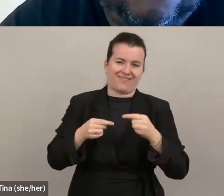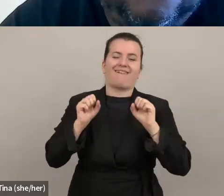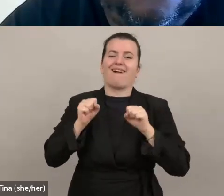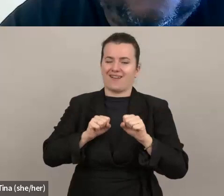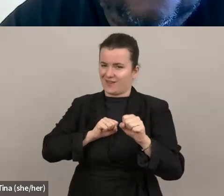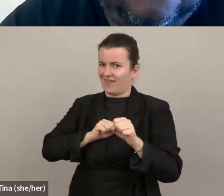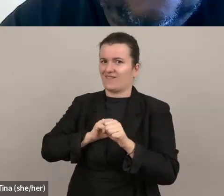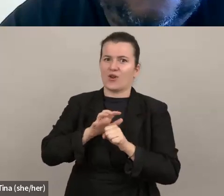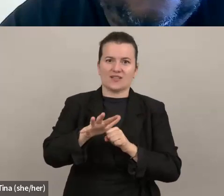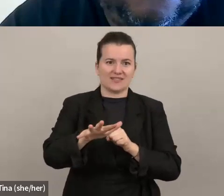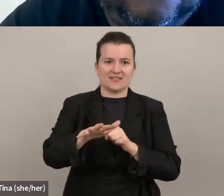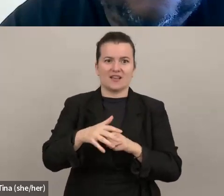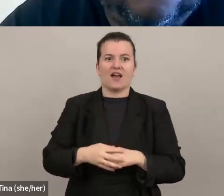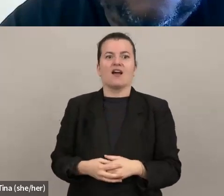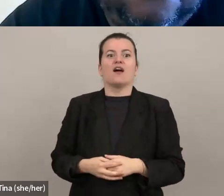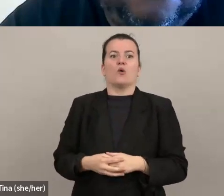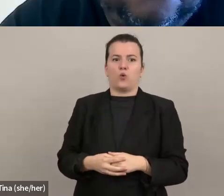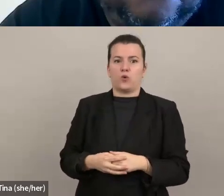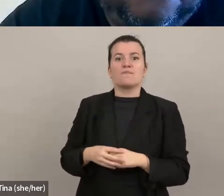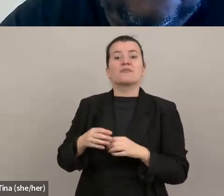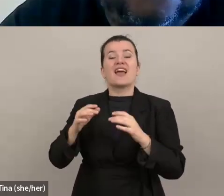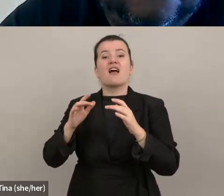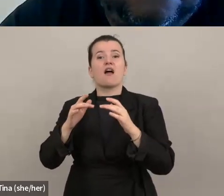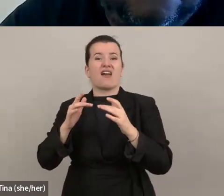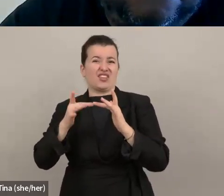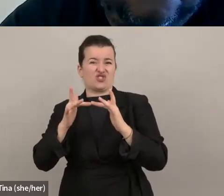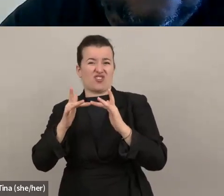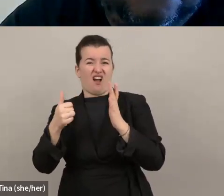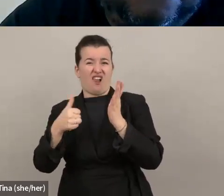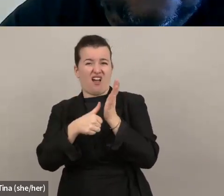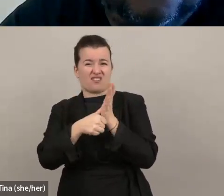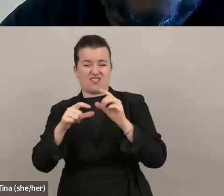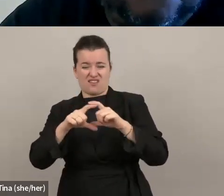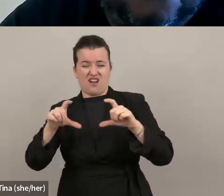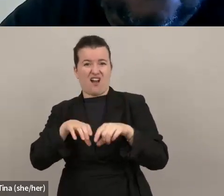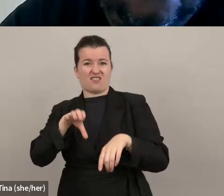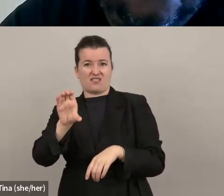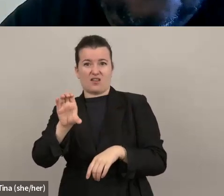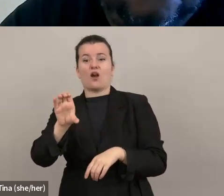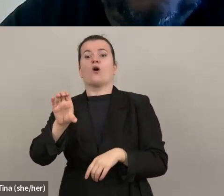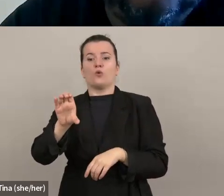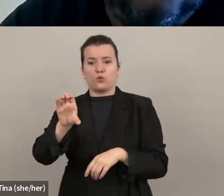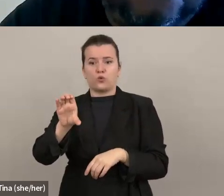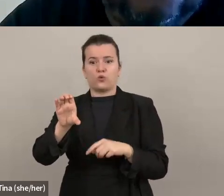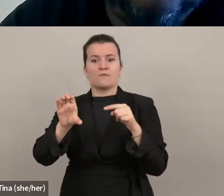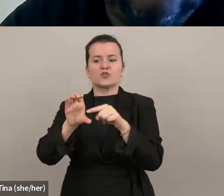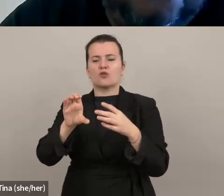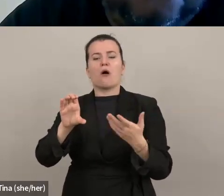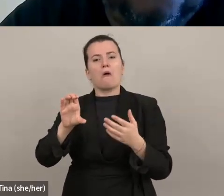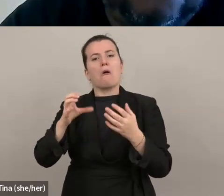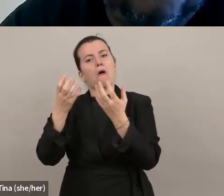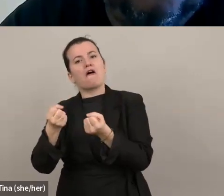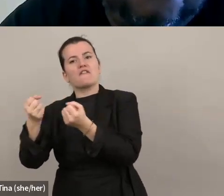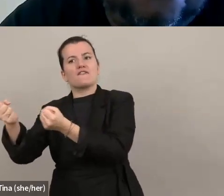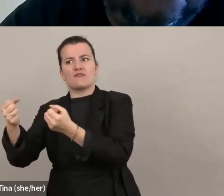can be, digital IDs can be used non-positively. How do we then protect users in